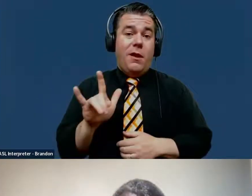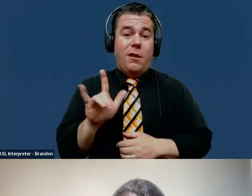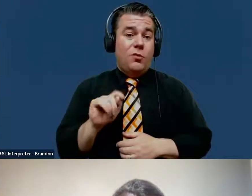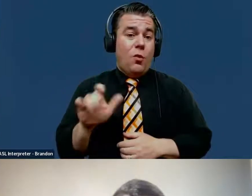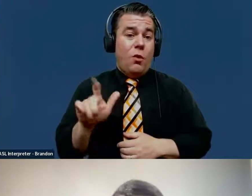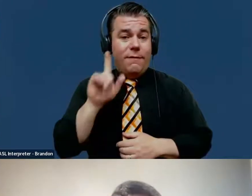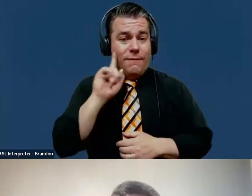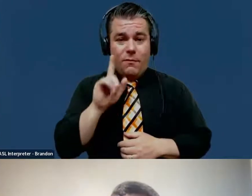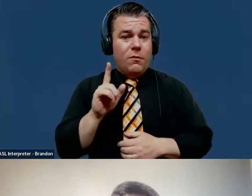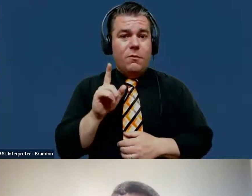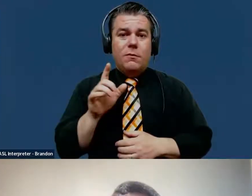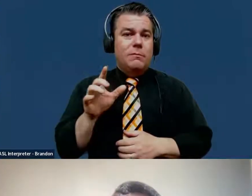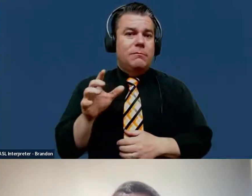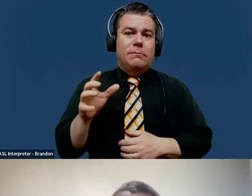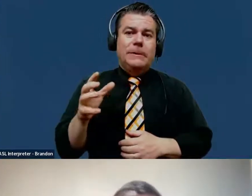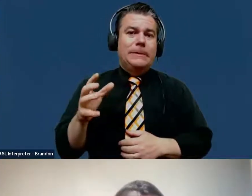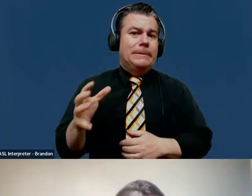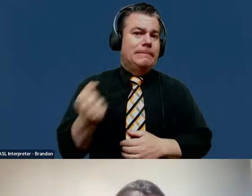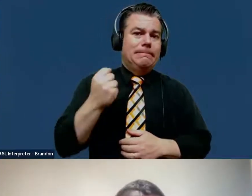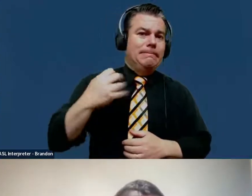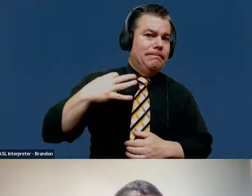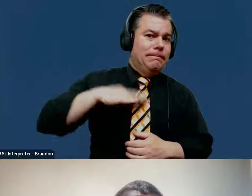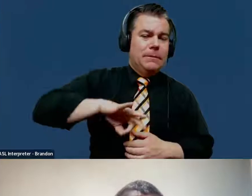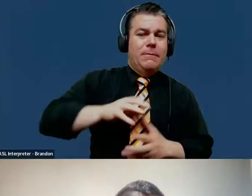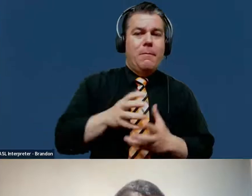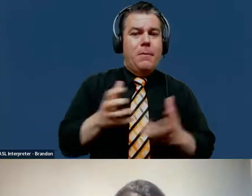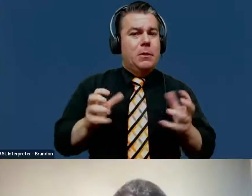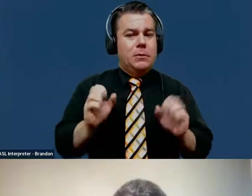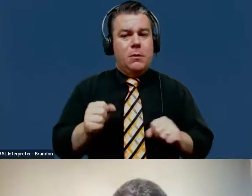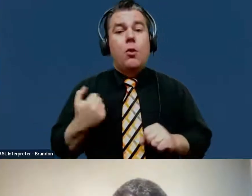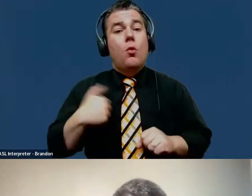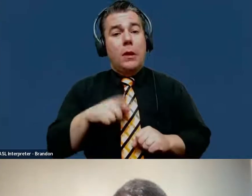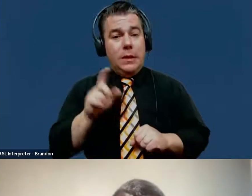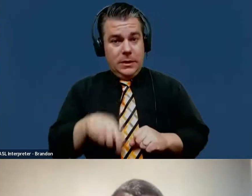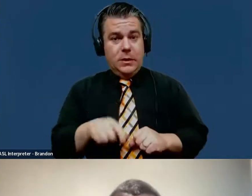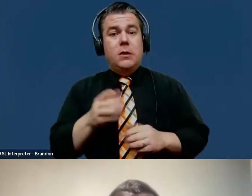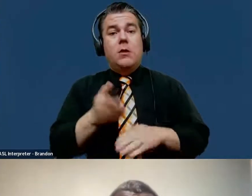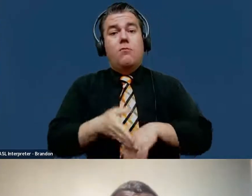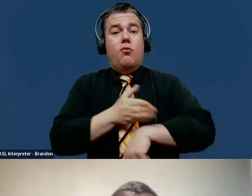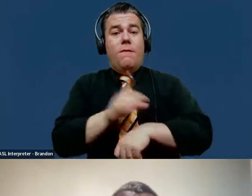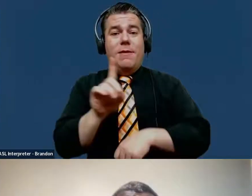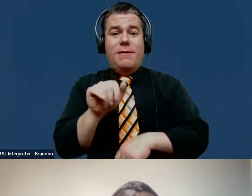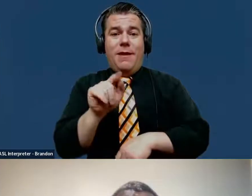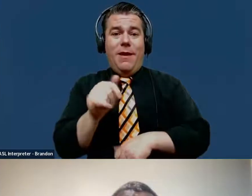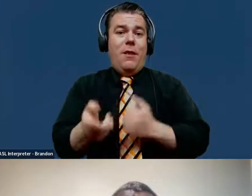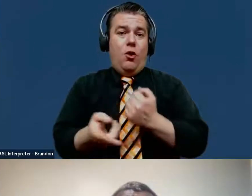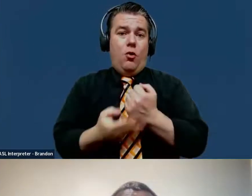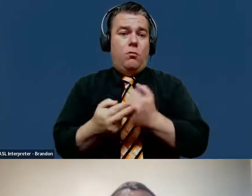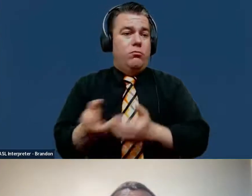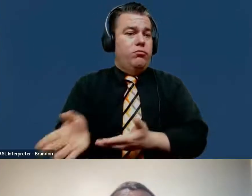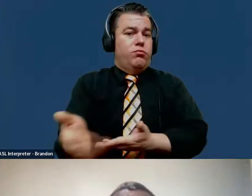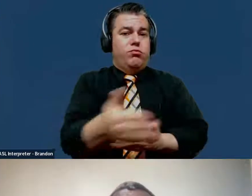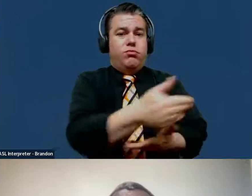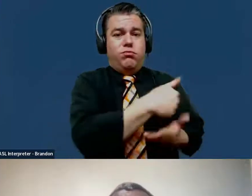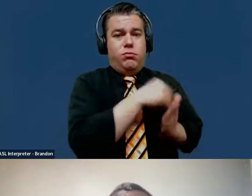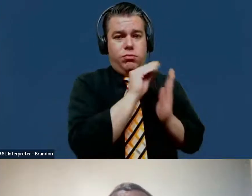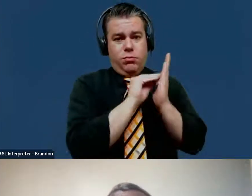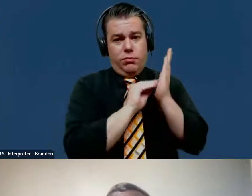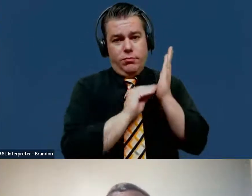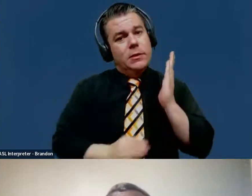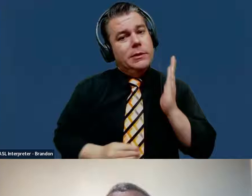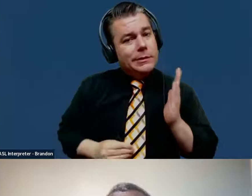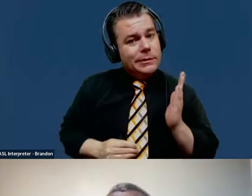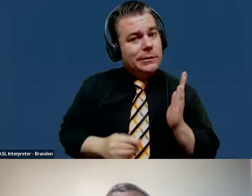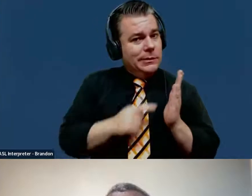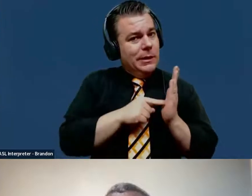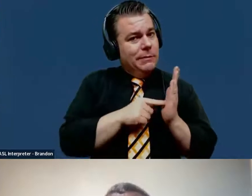as we can. We need to improve in our data collection. It is key because I strongly believe that today